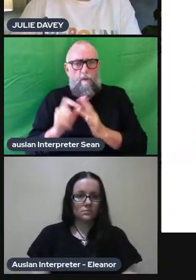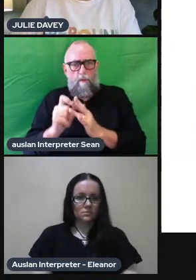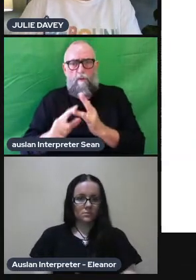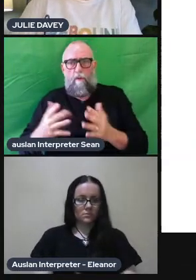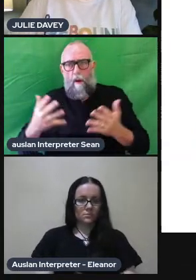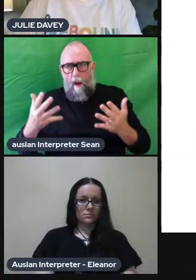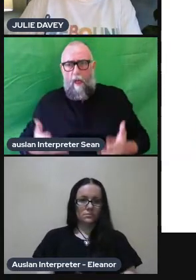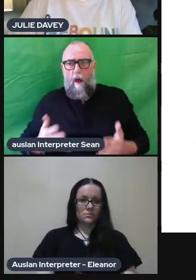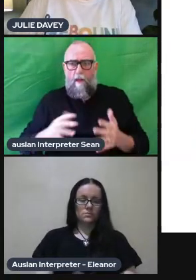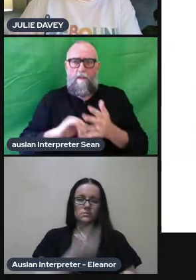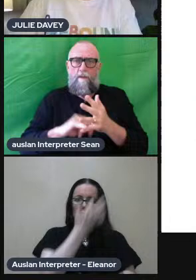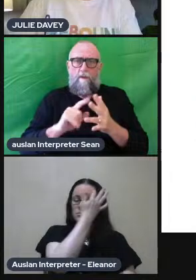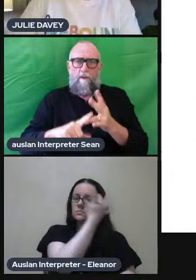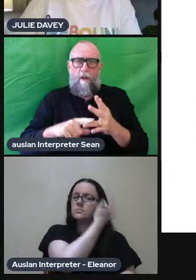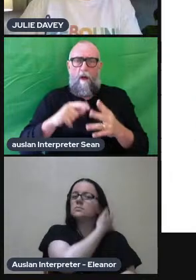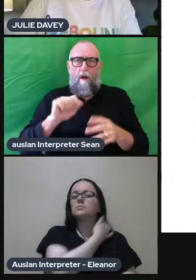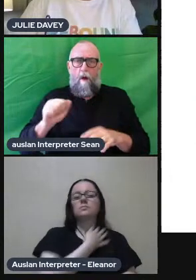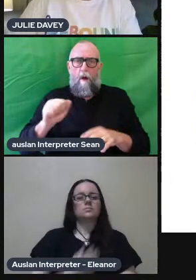at